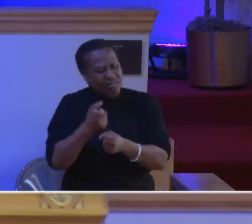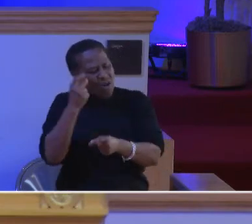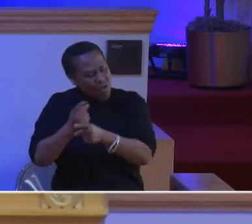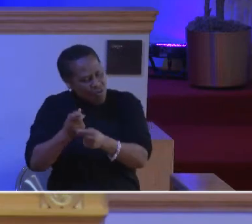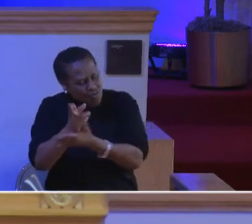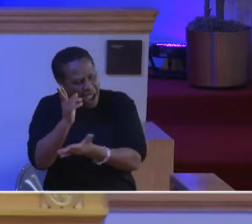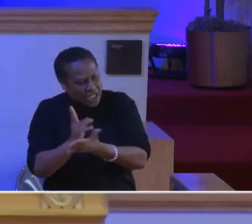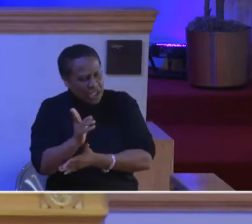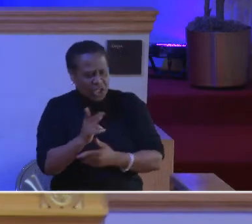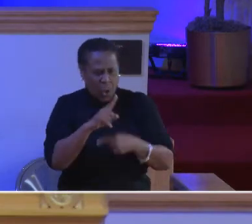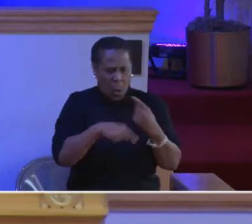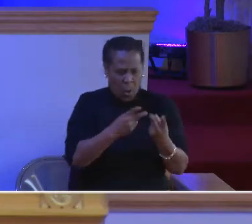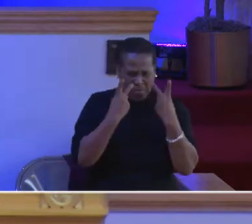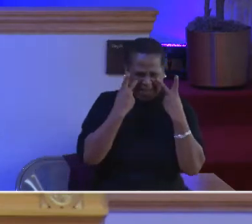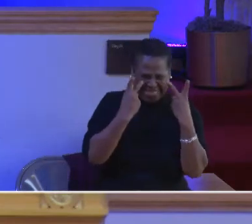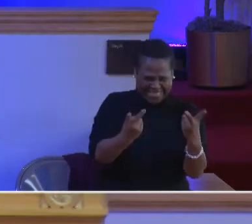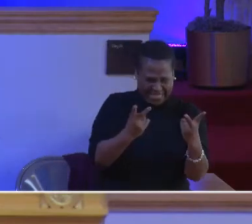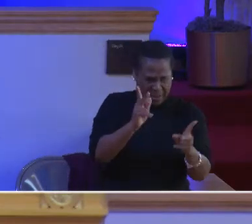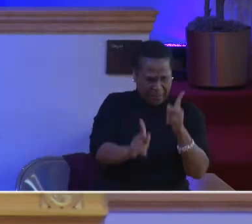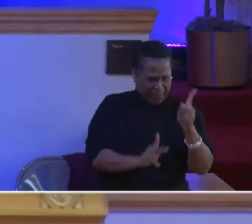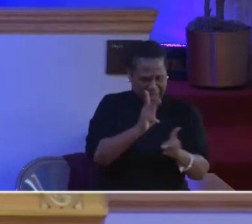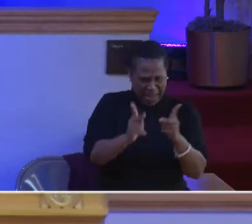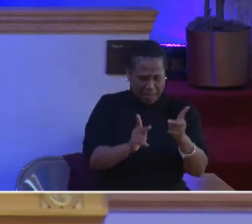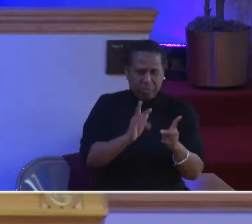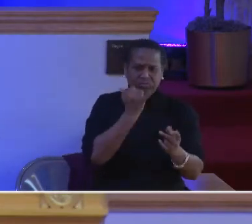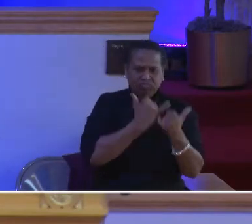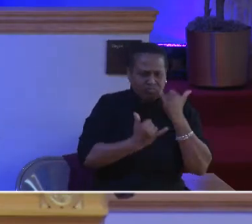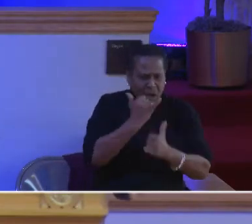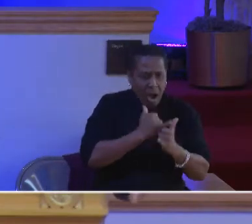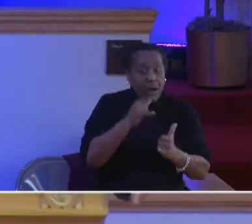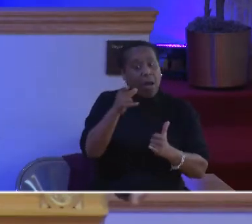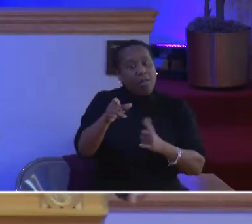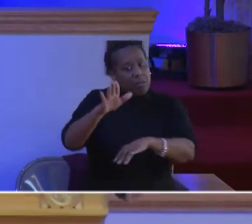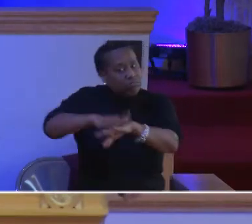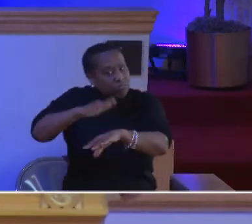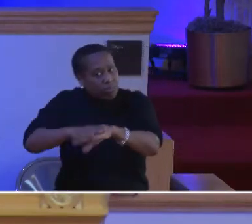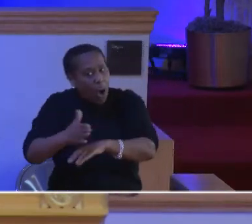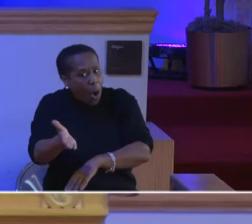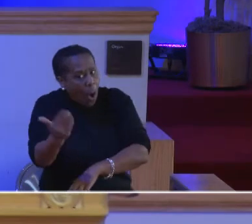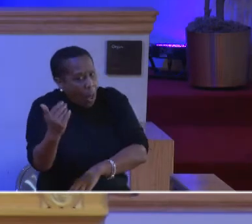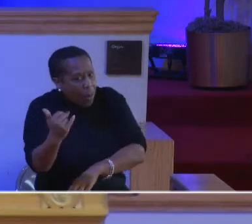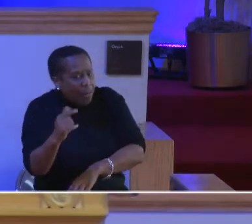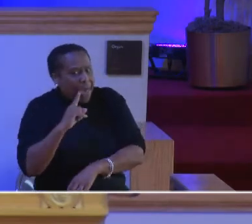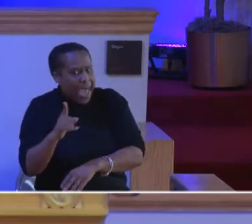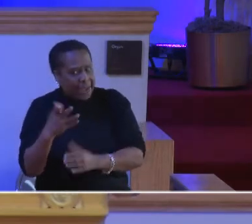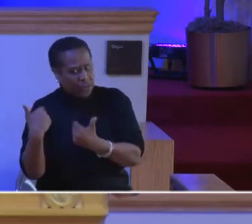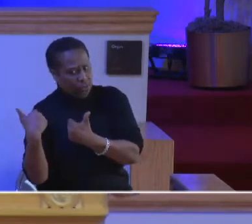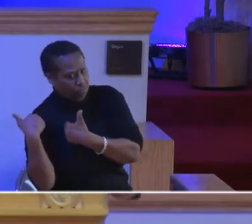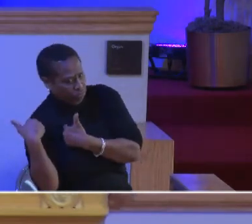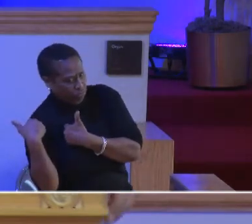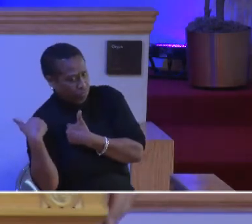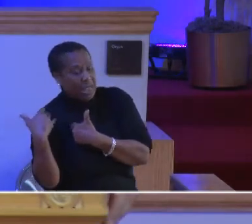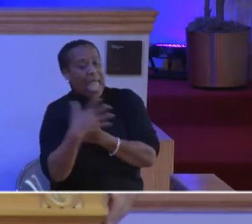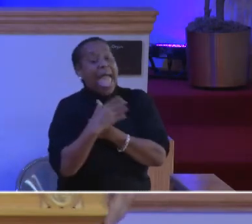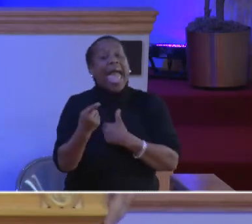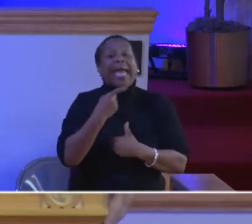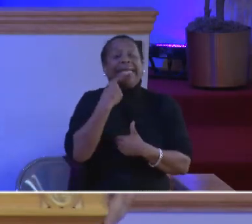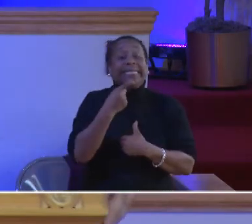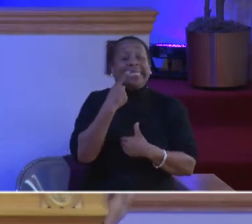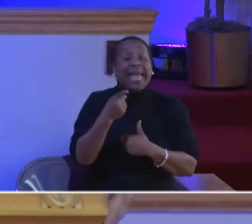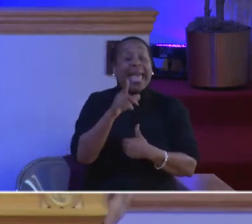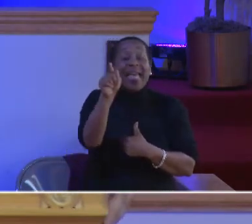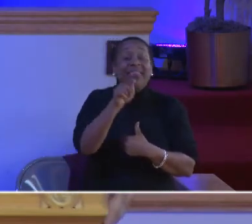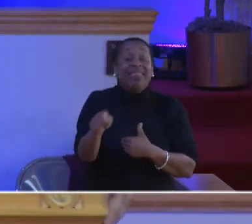righteousness. When they see people in error, they call them back to accountability and say,